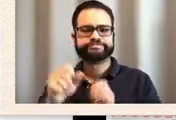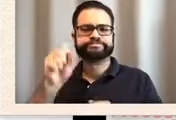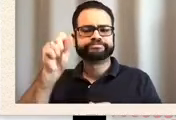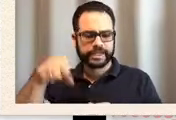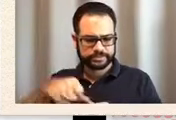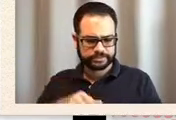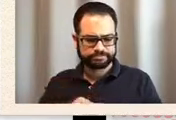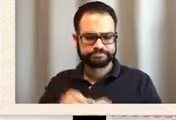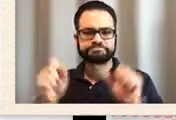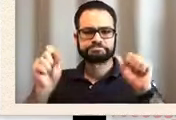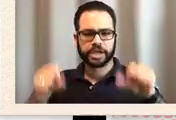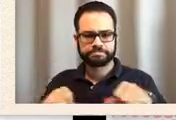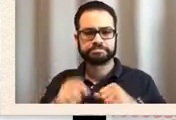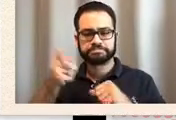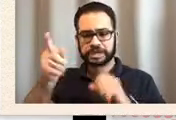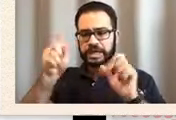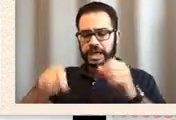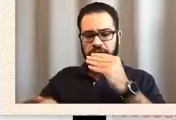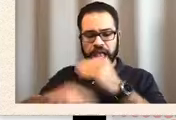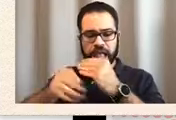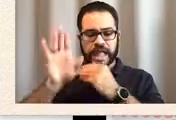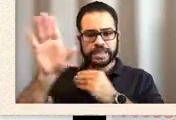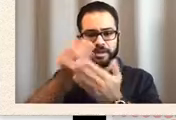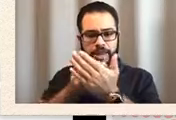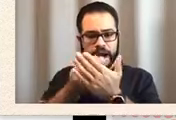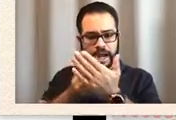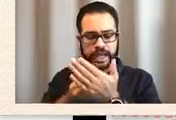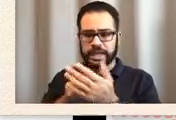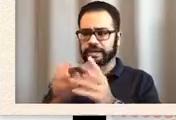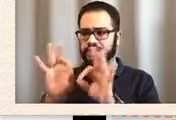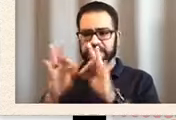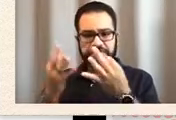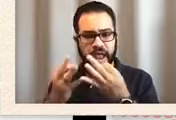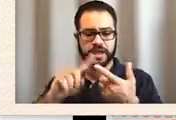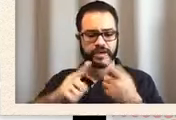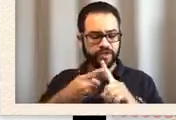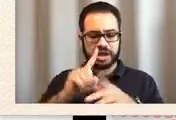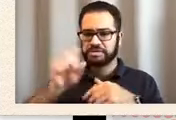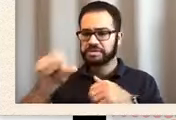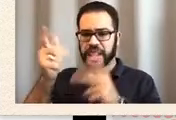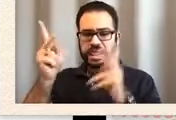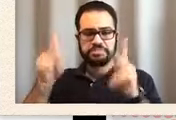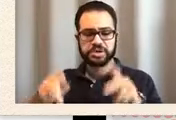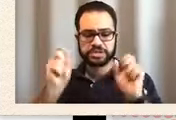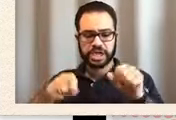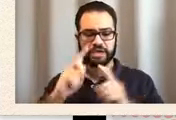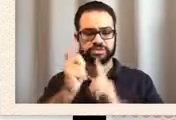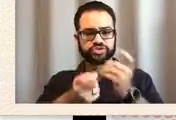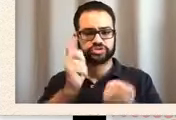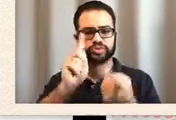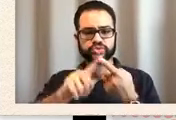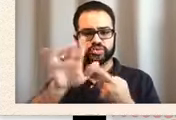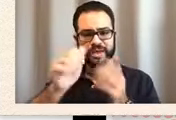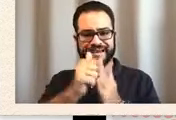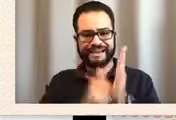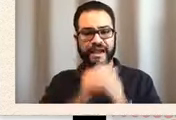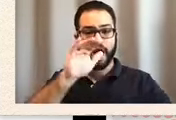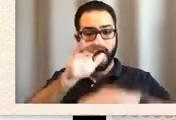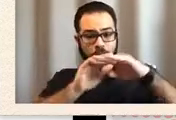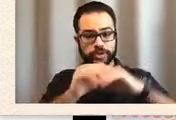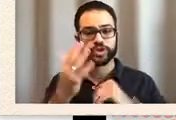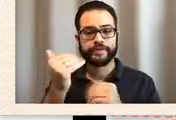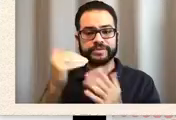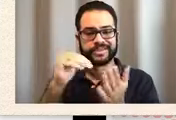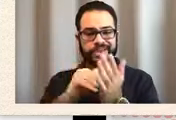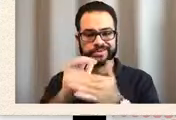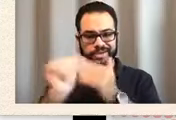They can put their money in the account. Family and friends can put money in the account. Anybody can contribute to the ABLE account up to $15,000 per year. So it's just